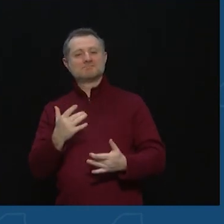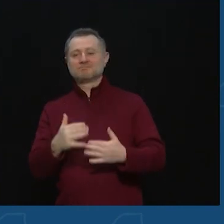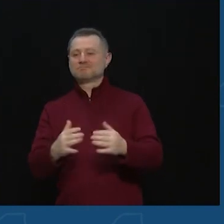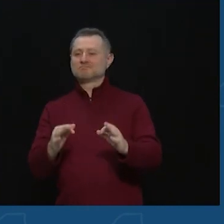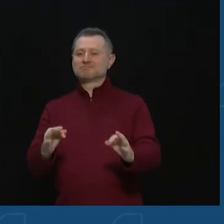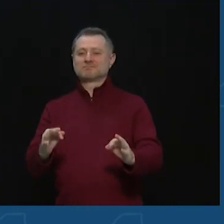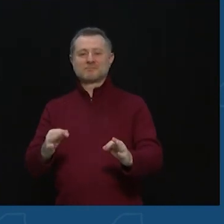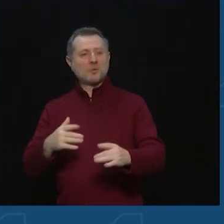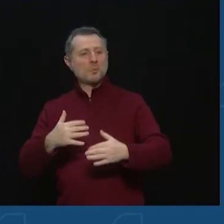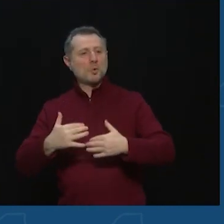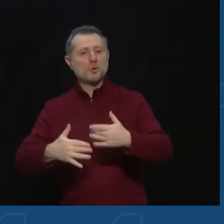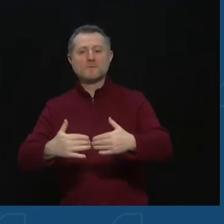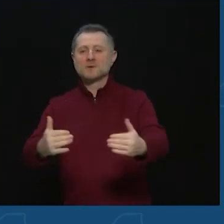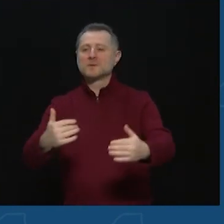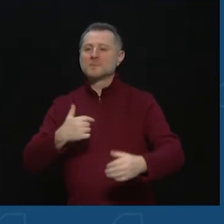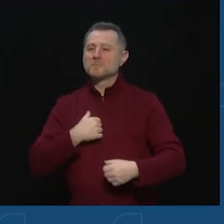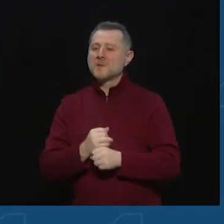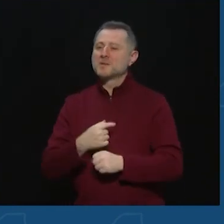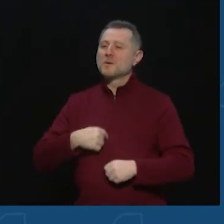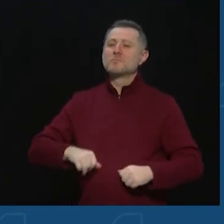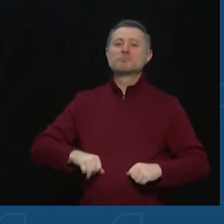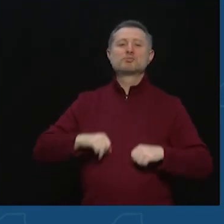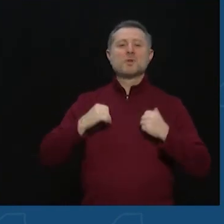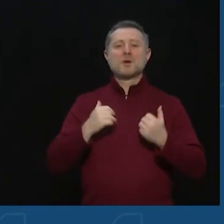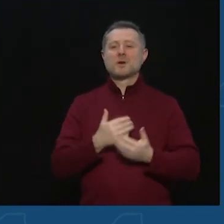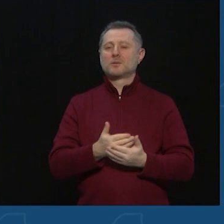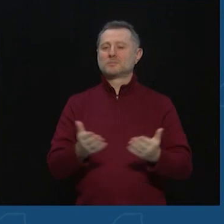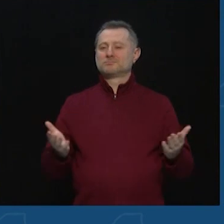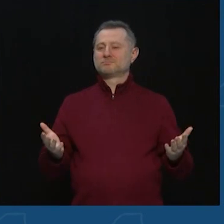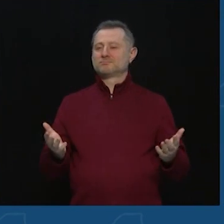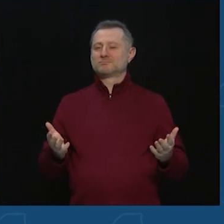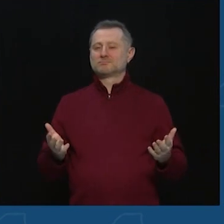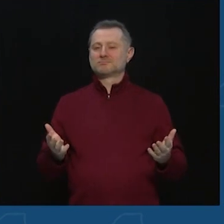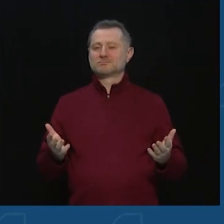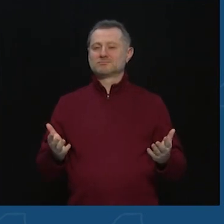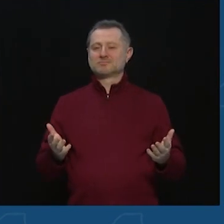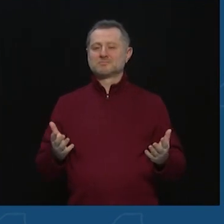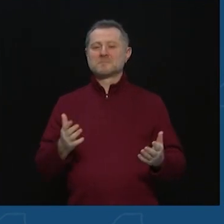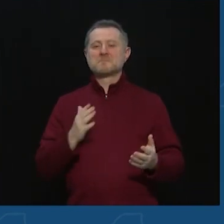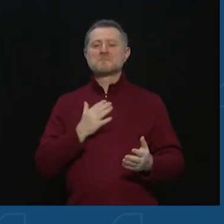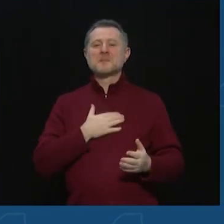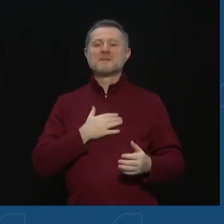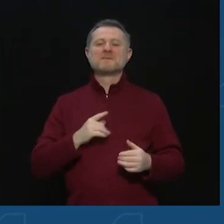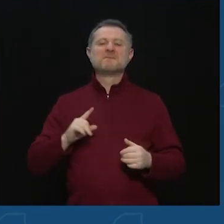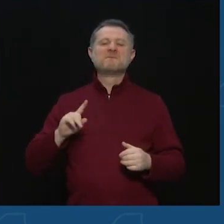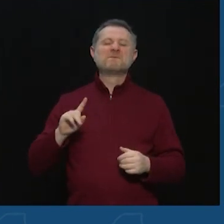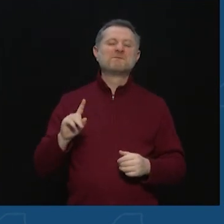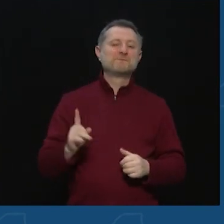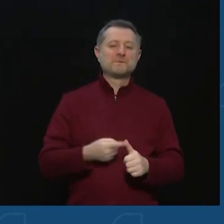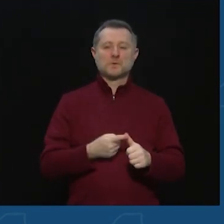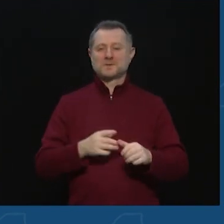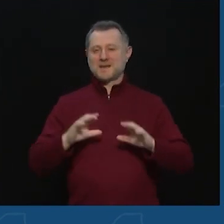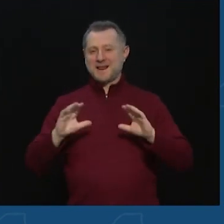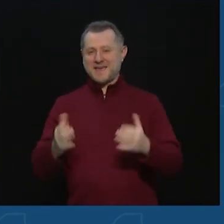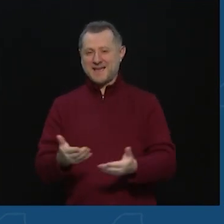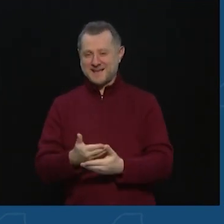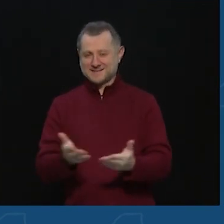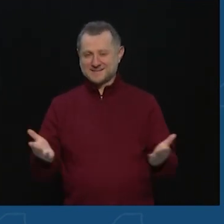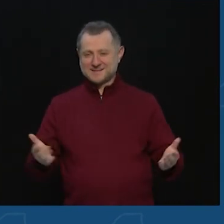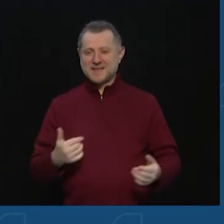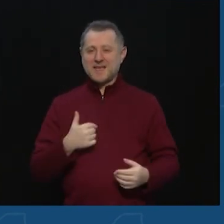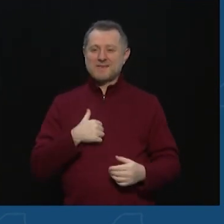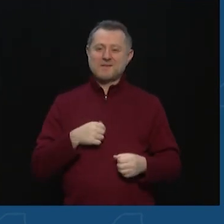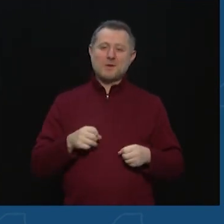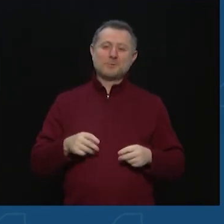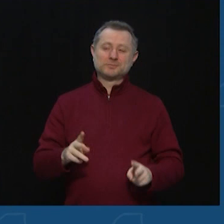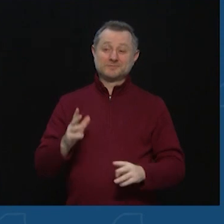Make me proud as the class, my first class that I had a chance to speak to as